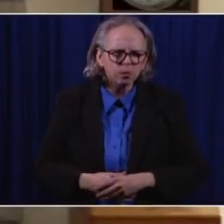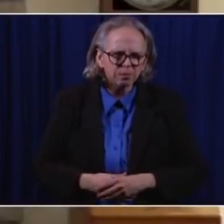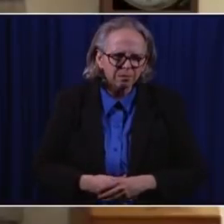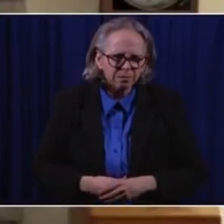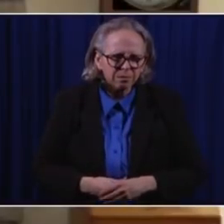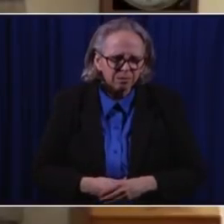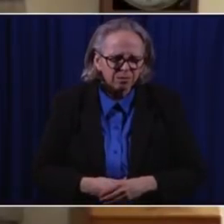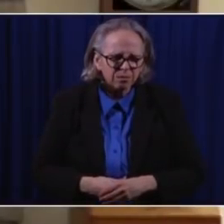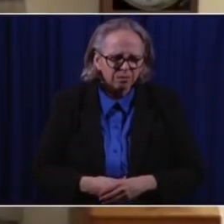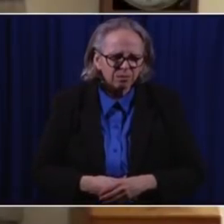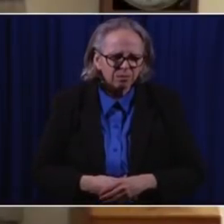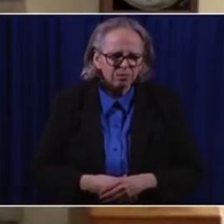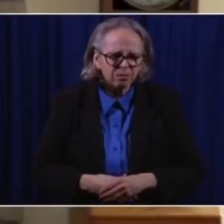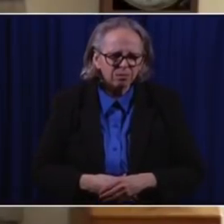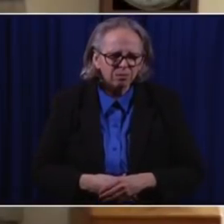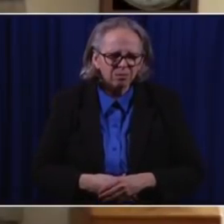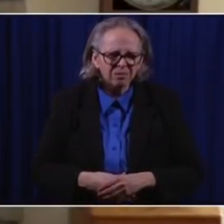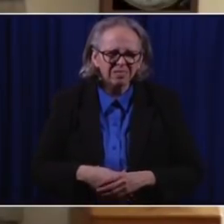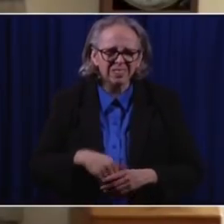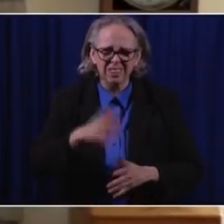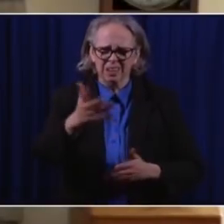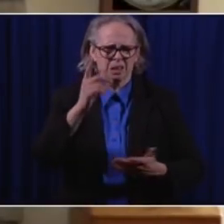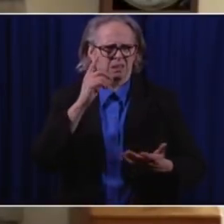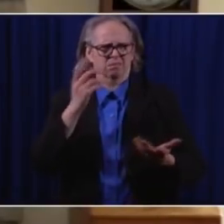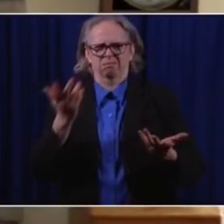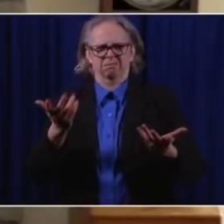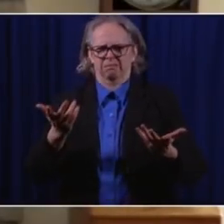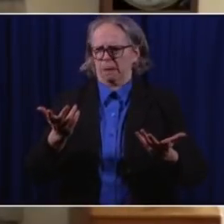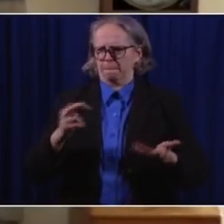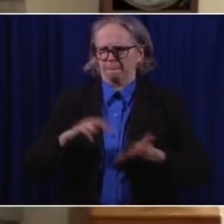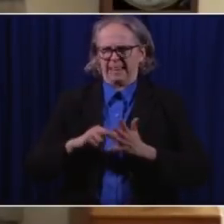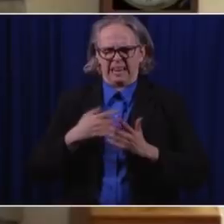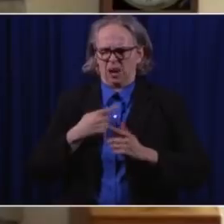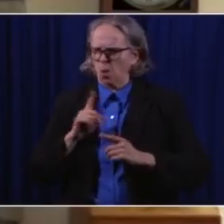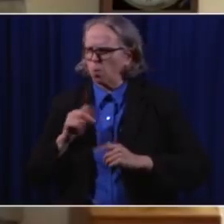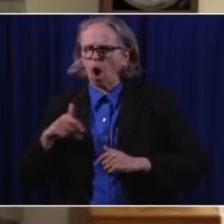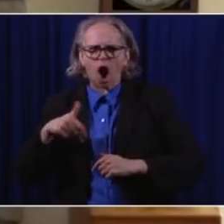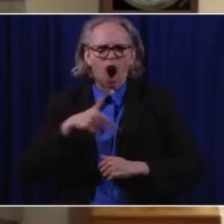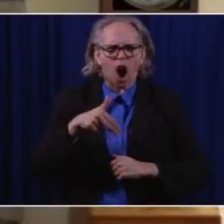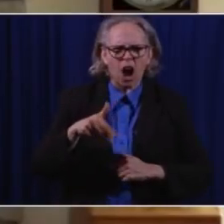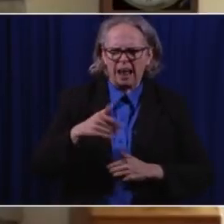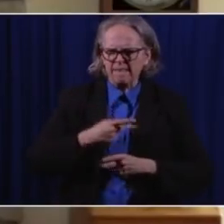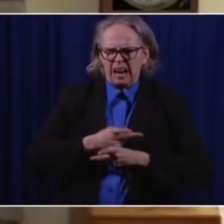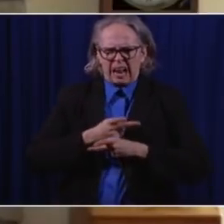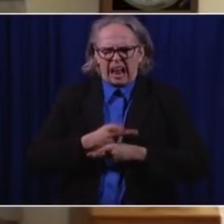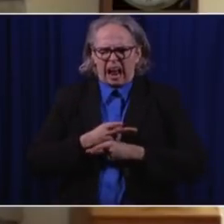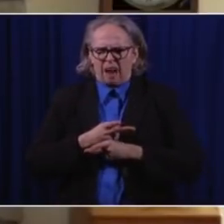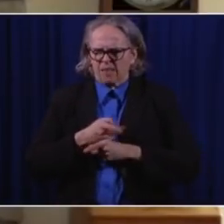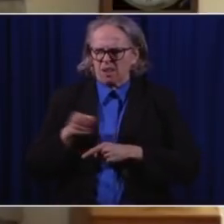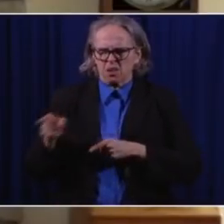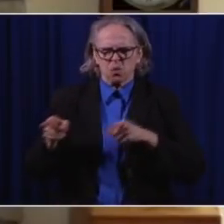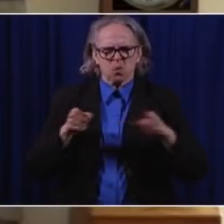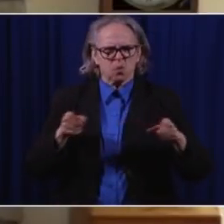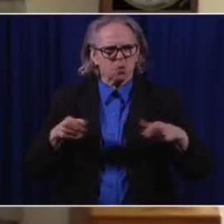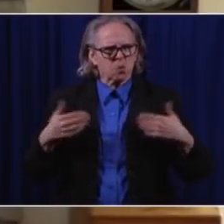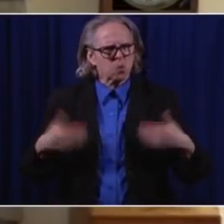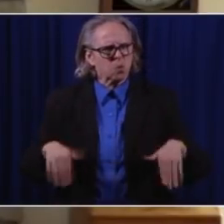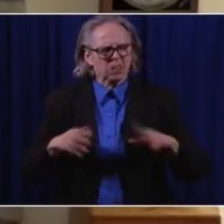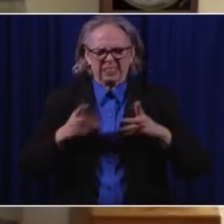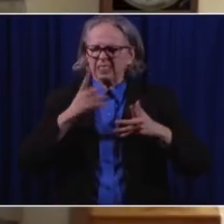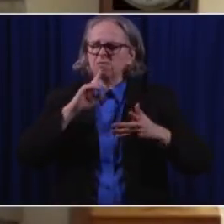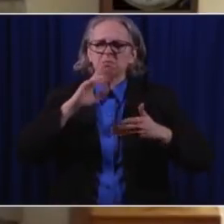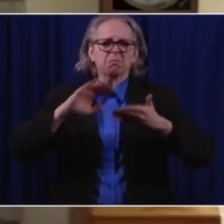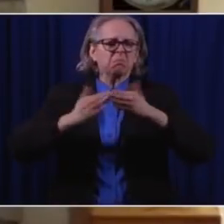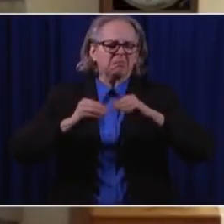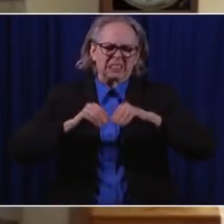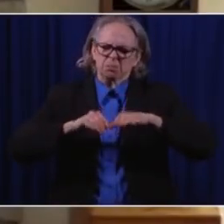looking at how careful we have to be, that gives us a pretty good indication that we have very, very great spread. And of